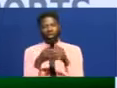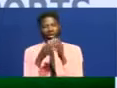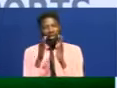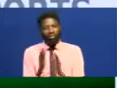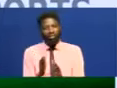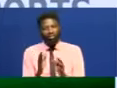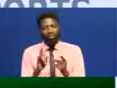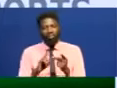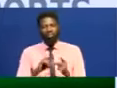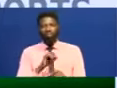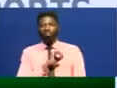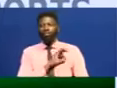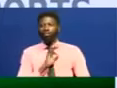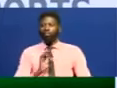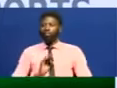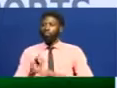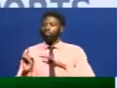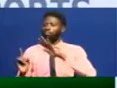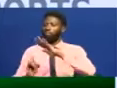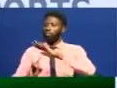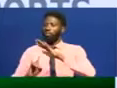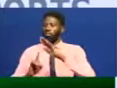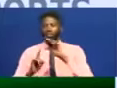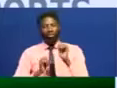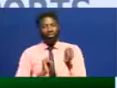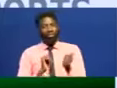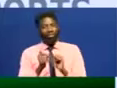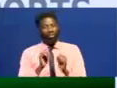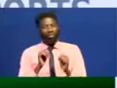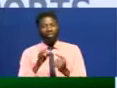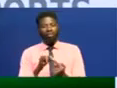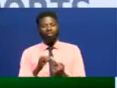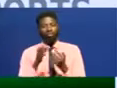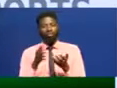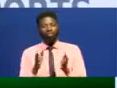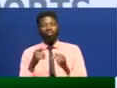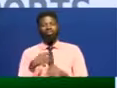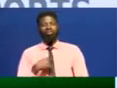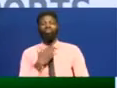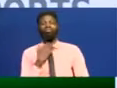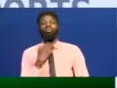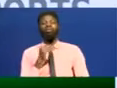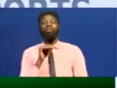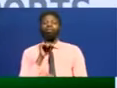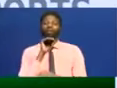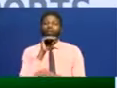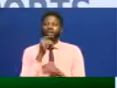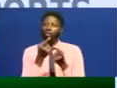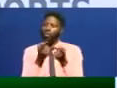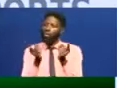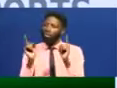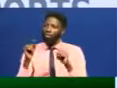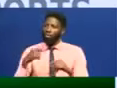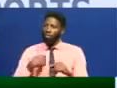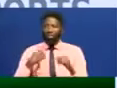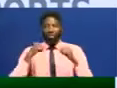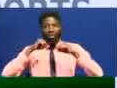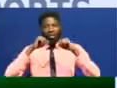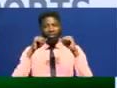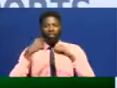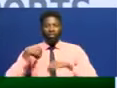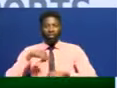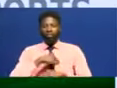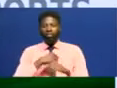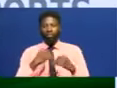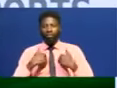ministry. And in a very special way, I want to ask all of you, and I'm very happy that we have brought here